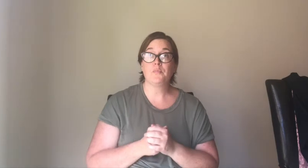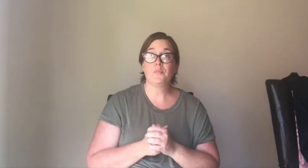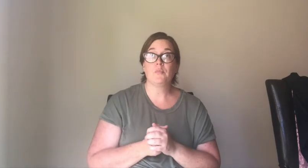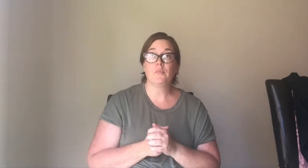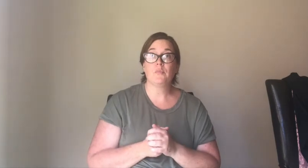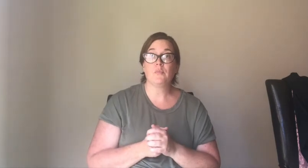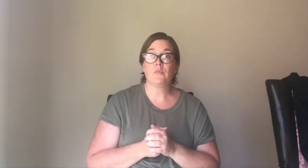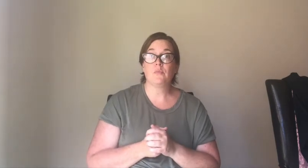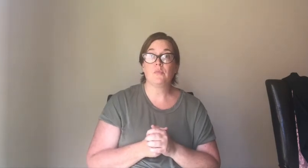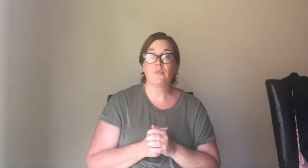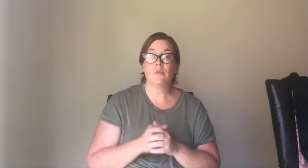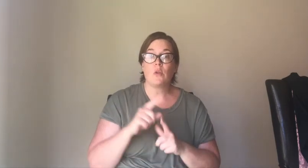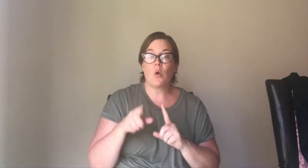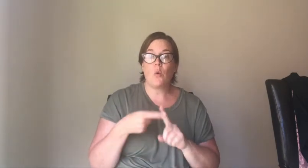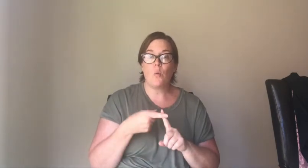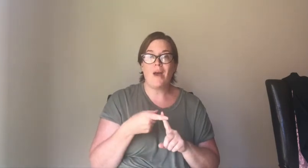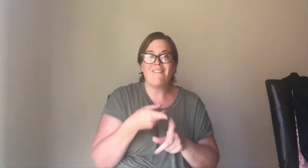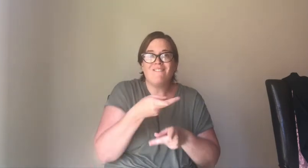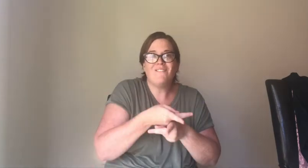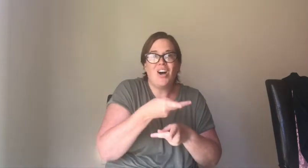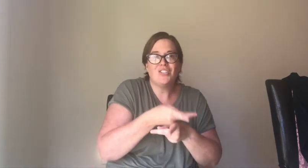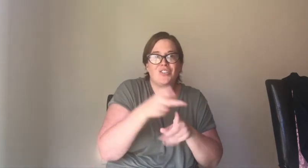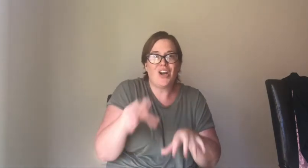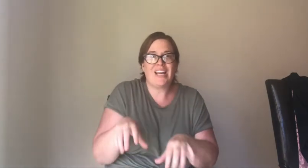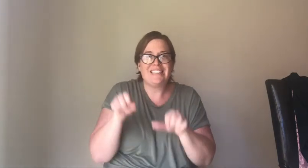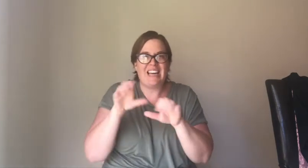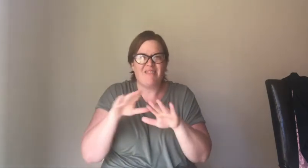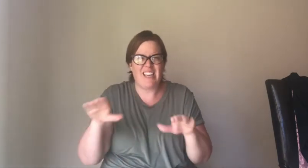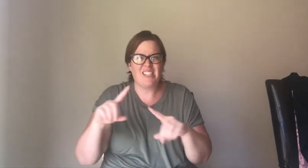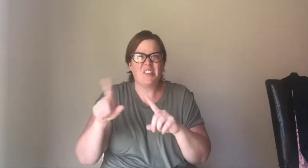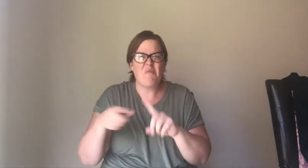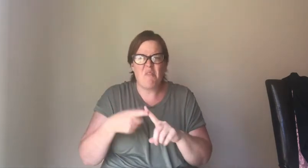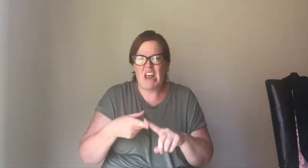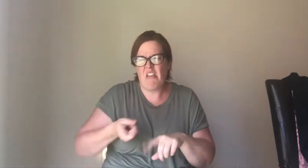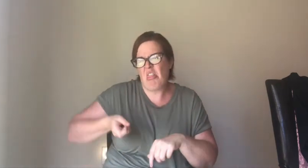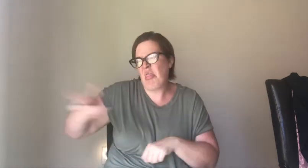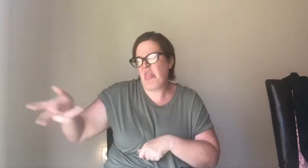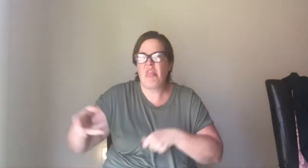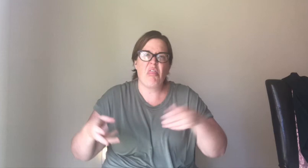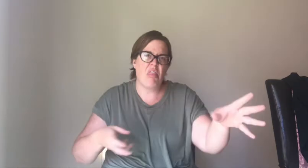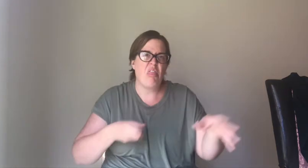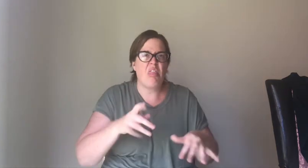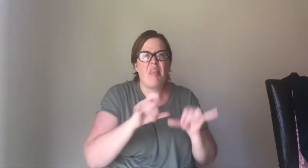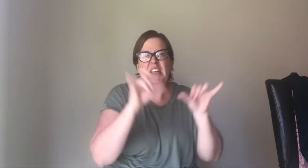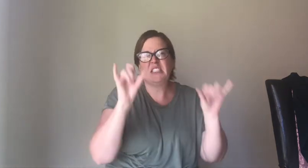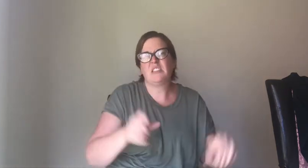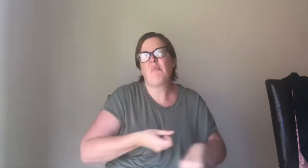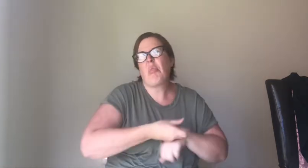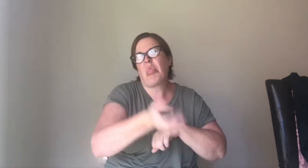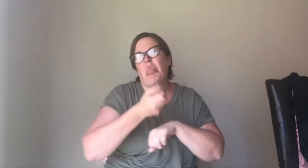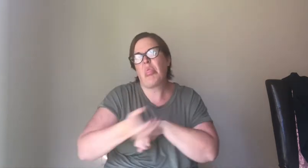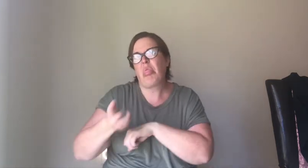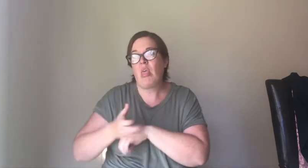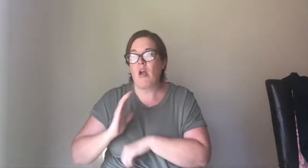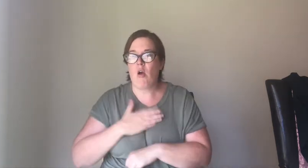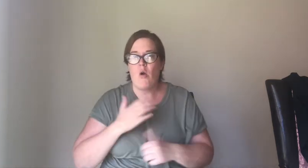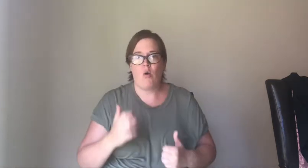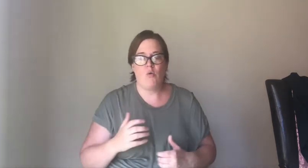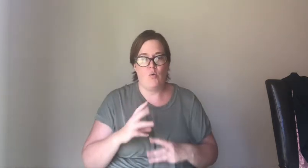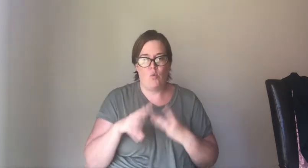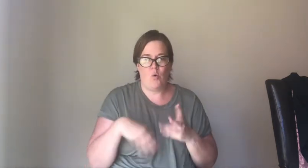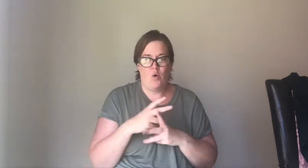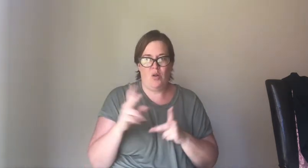same. We will forever be different. We will forever be just a little bit weird because we've experienced